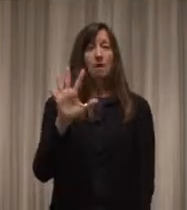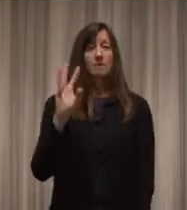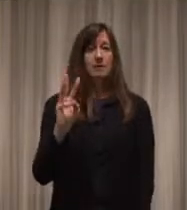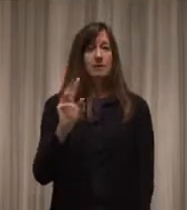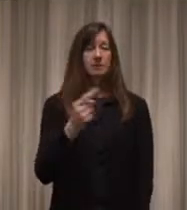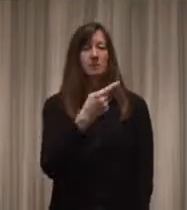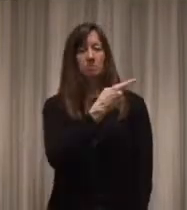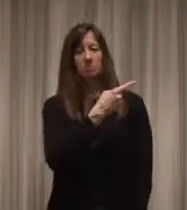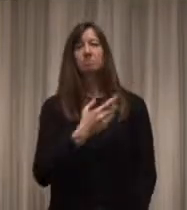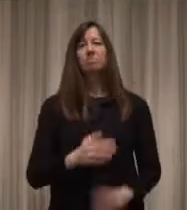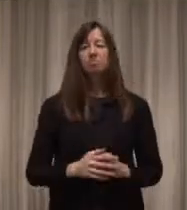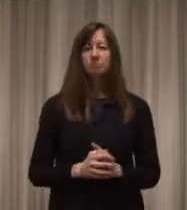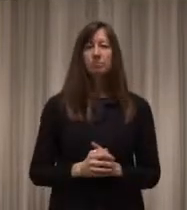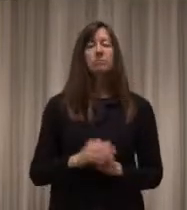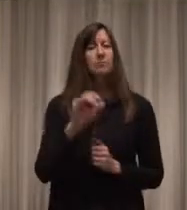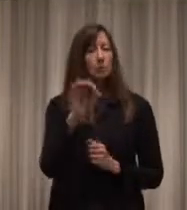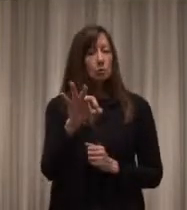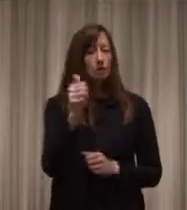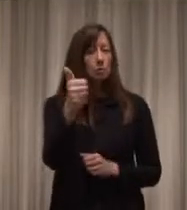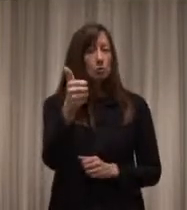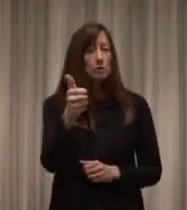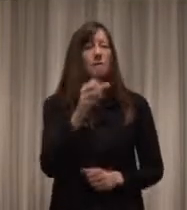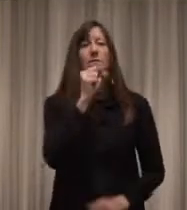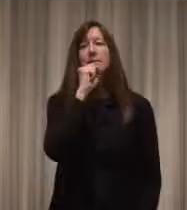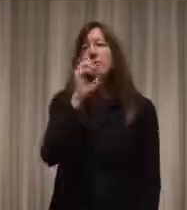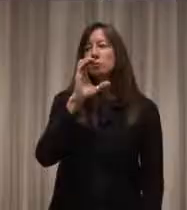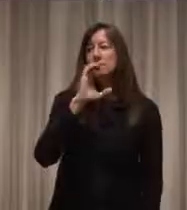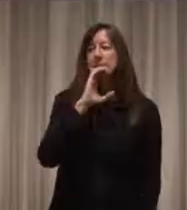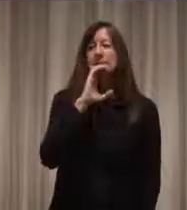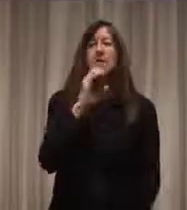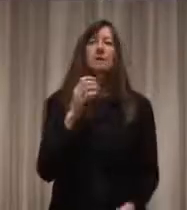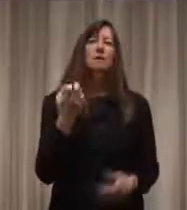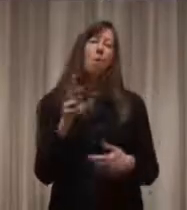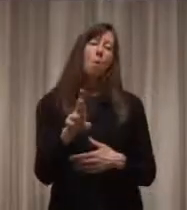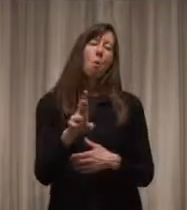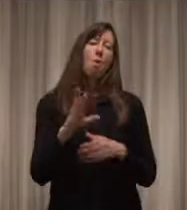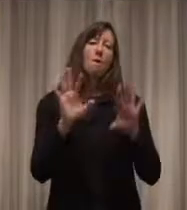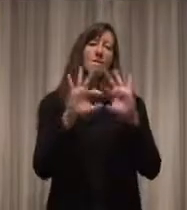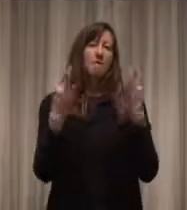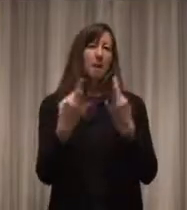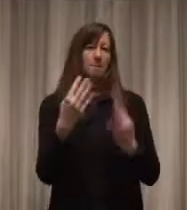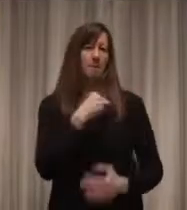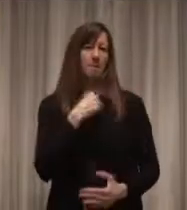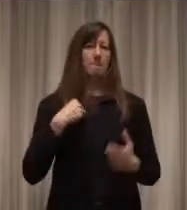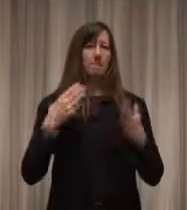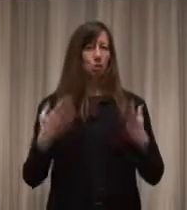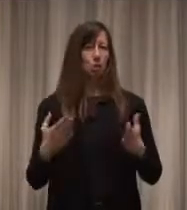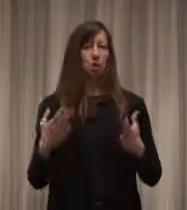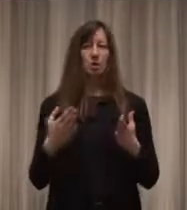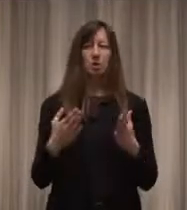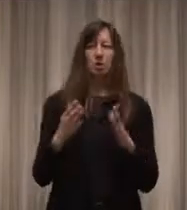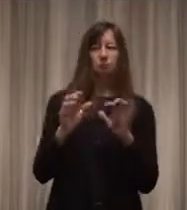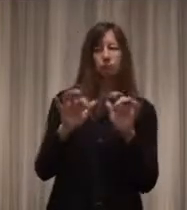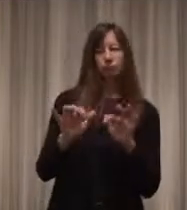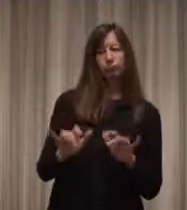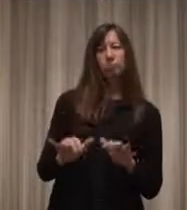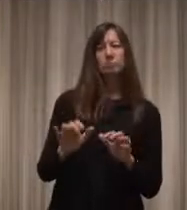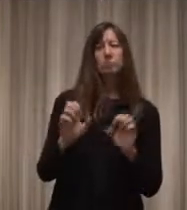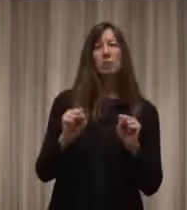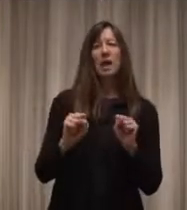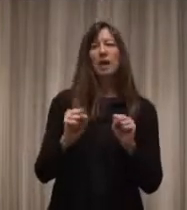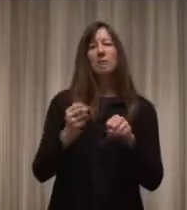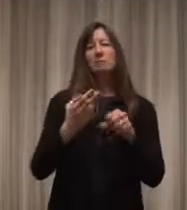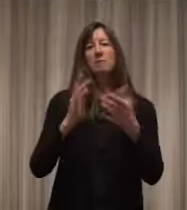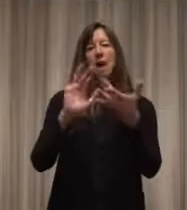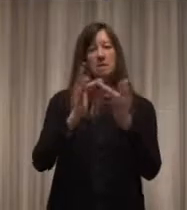are a senior in that category, if you're a family member, if possible, use the online form. That is the fastest and easiest, but if